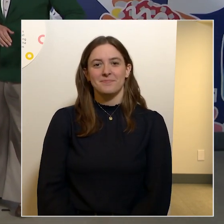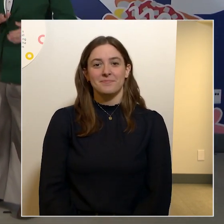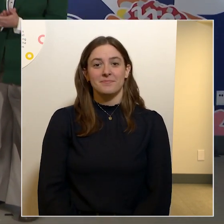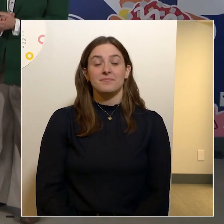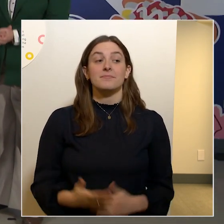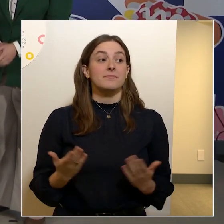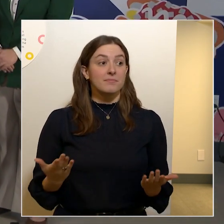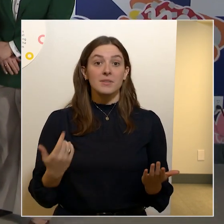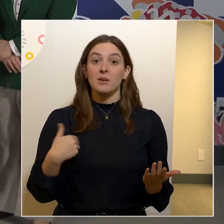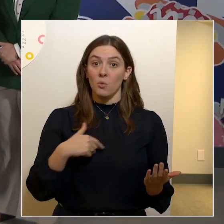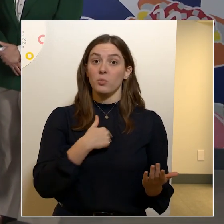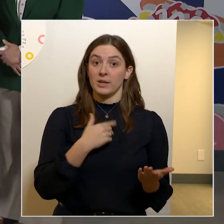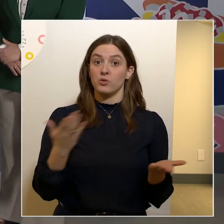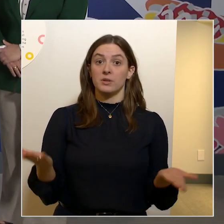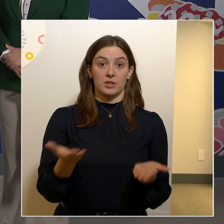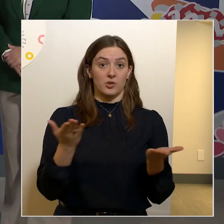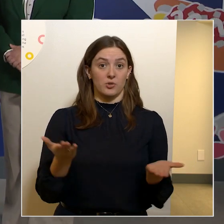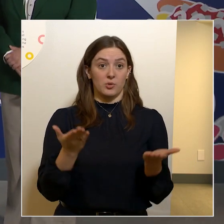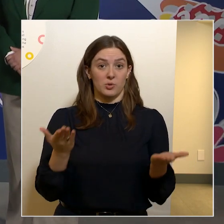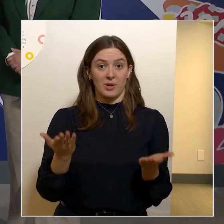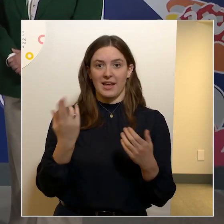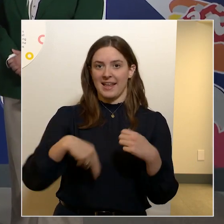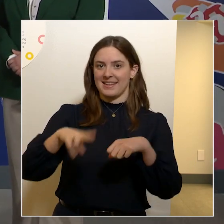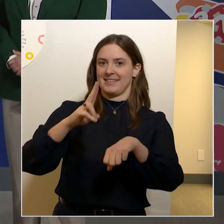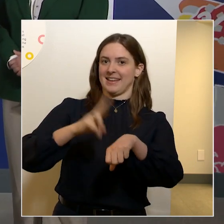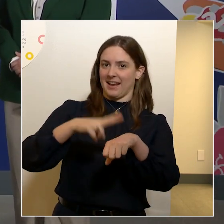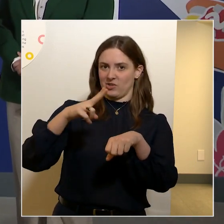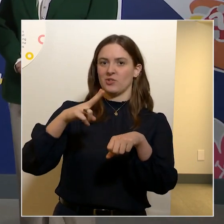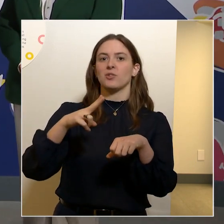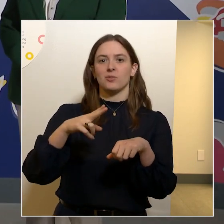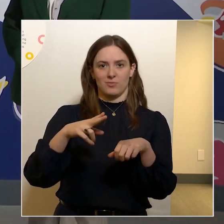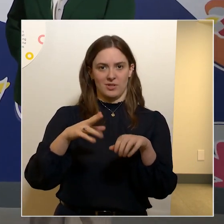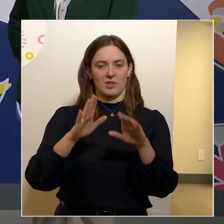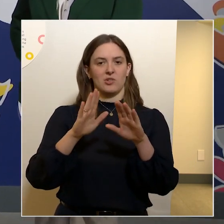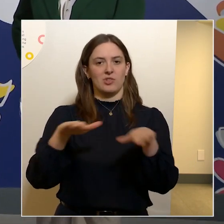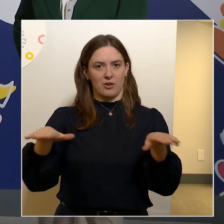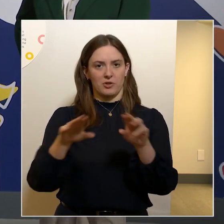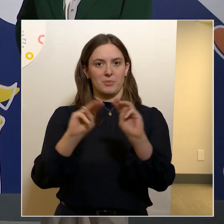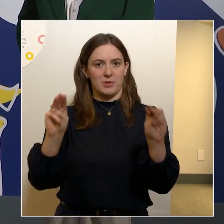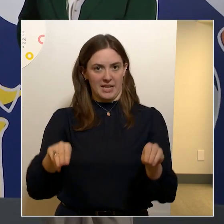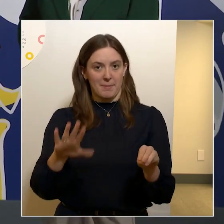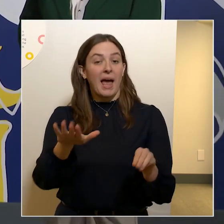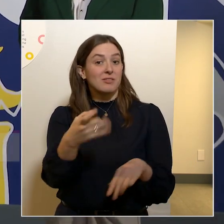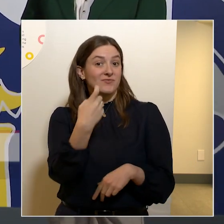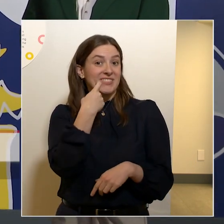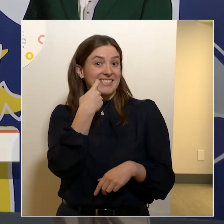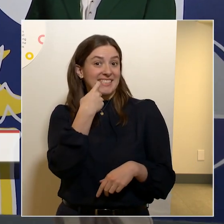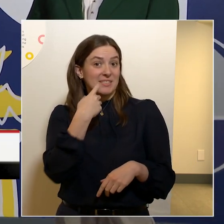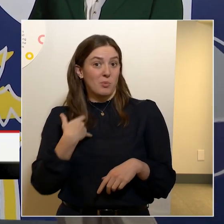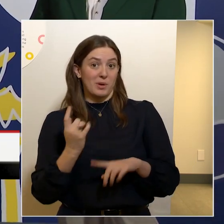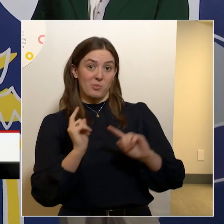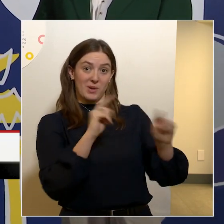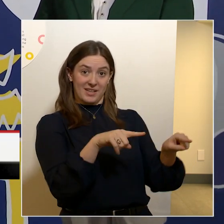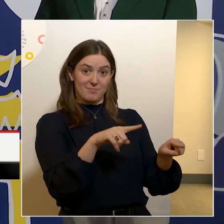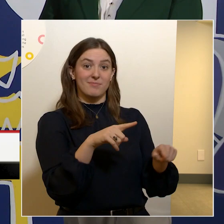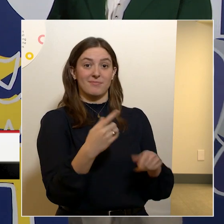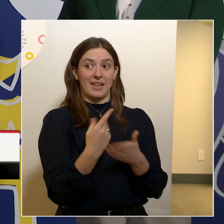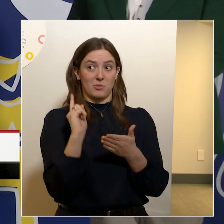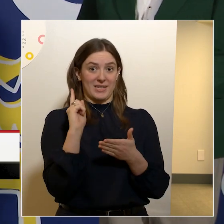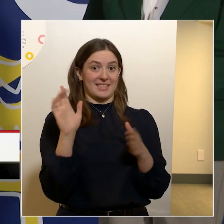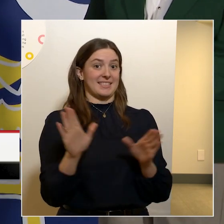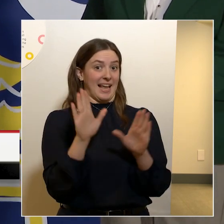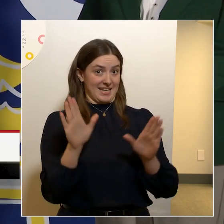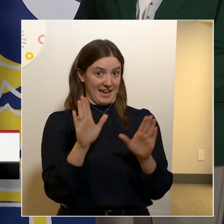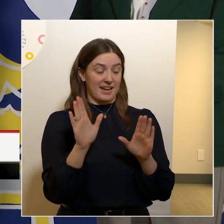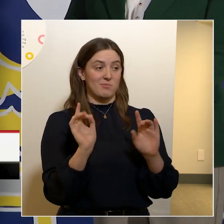So we are here at the National, we were at the National Building Museum